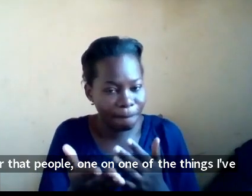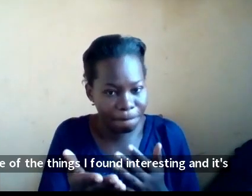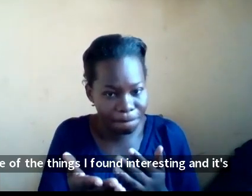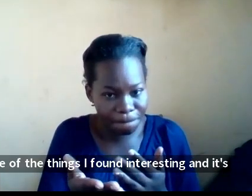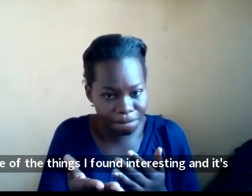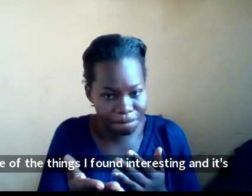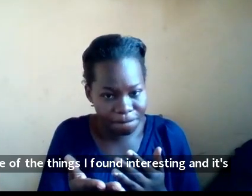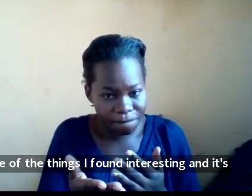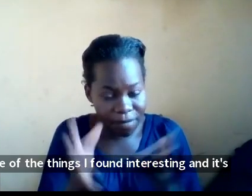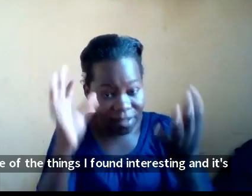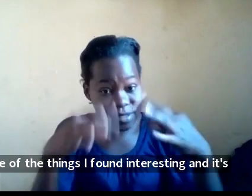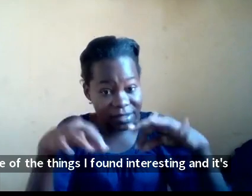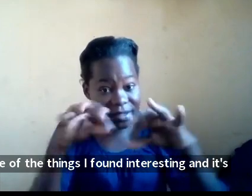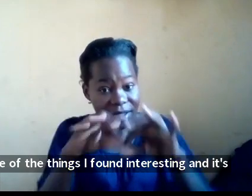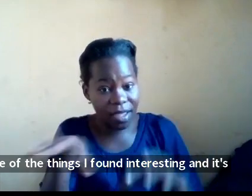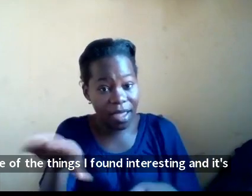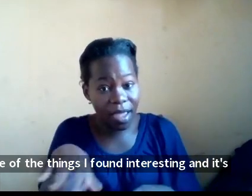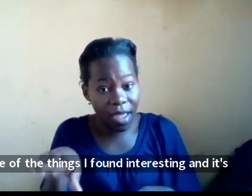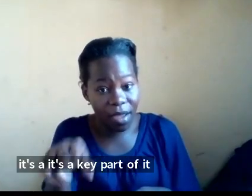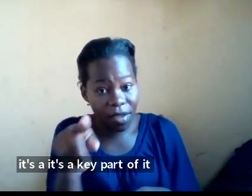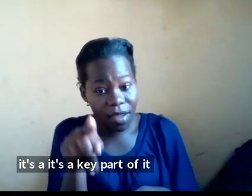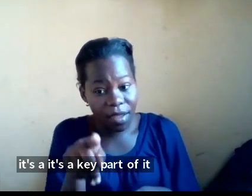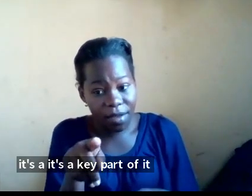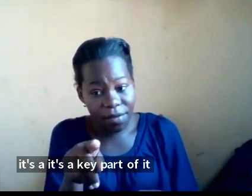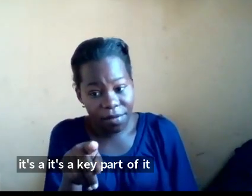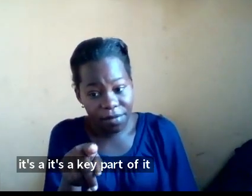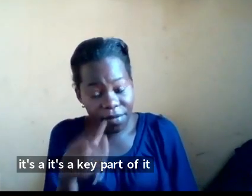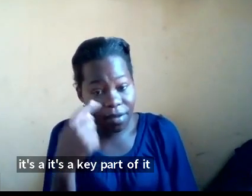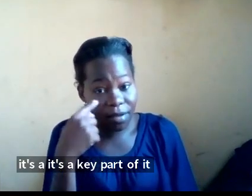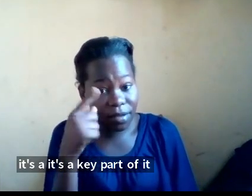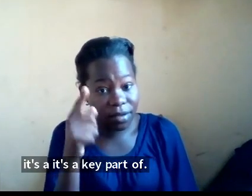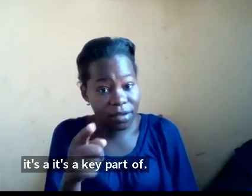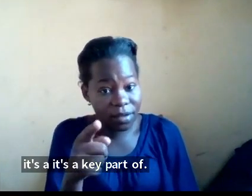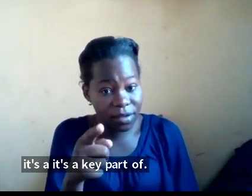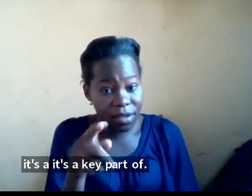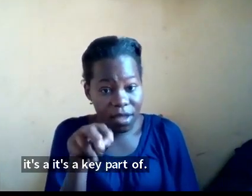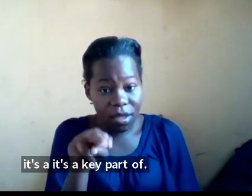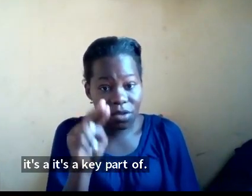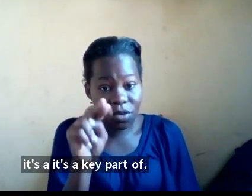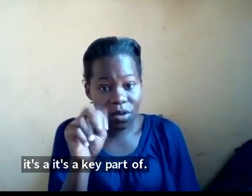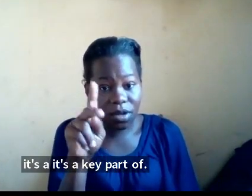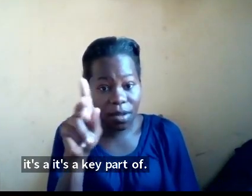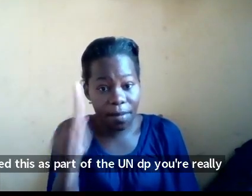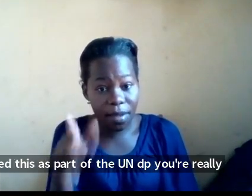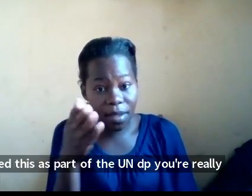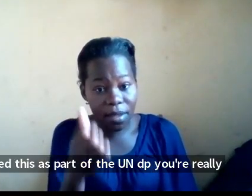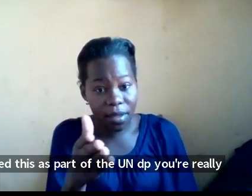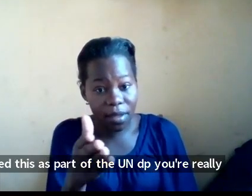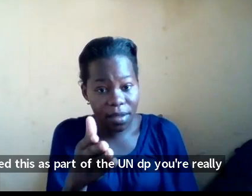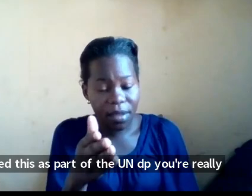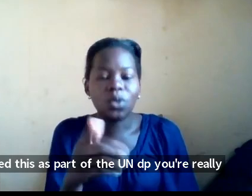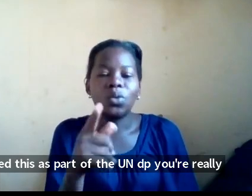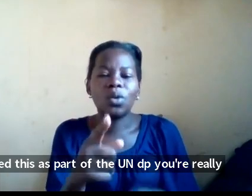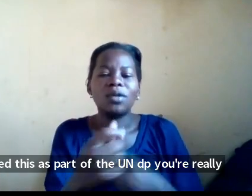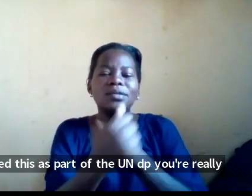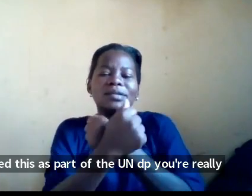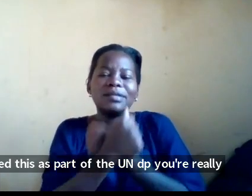it's a key part of, I've noticed this as part of the UNDP, you're really a passionate